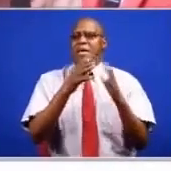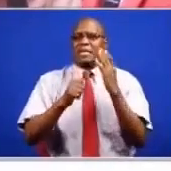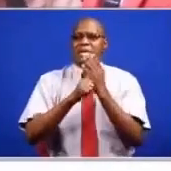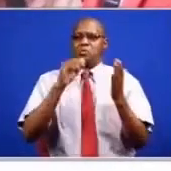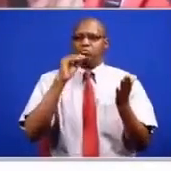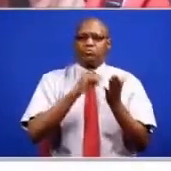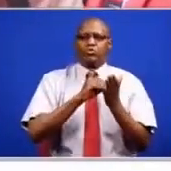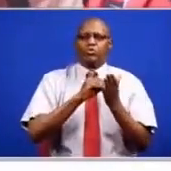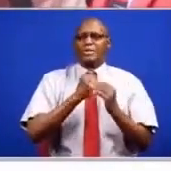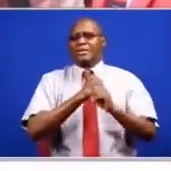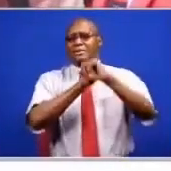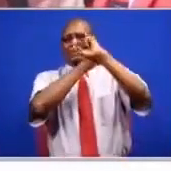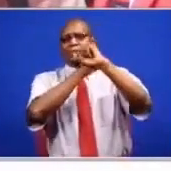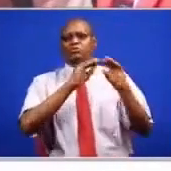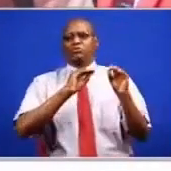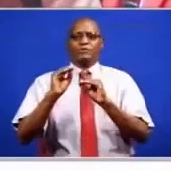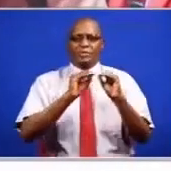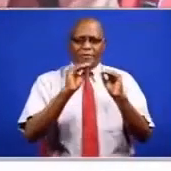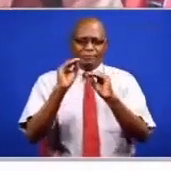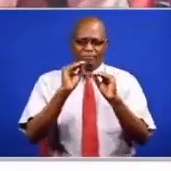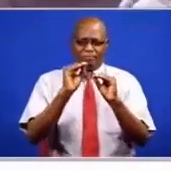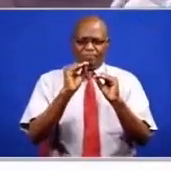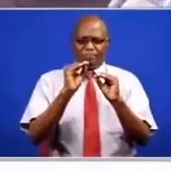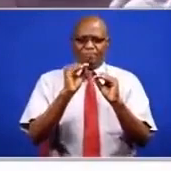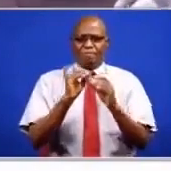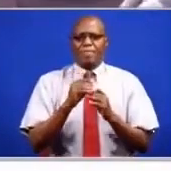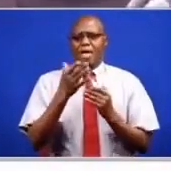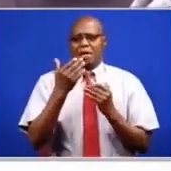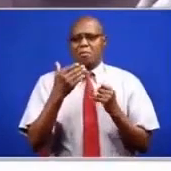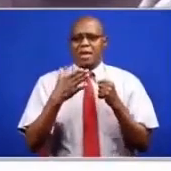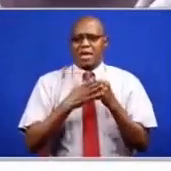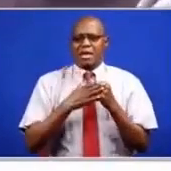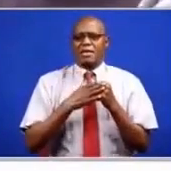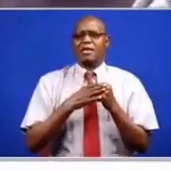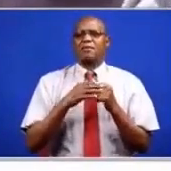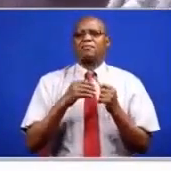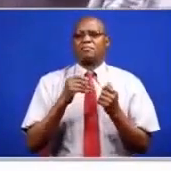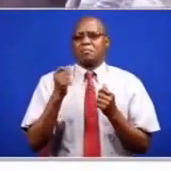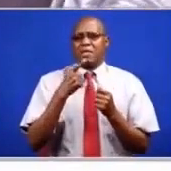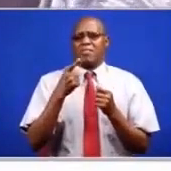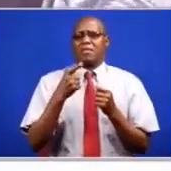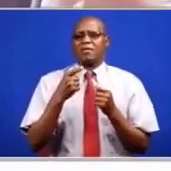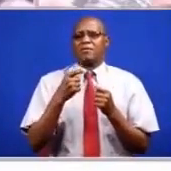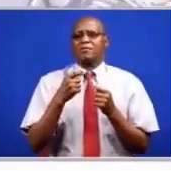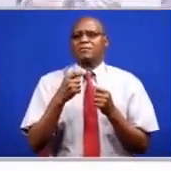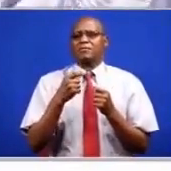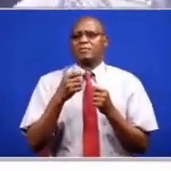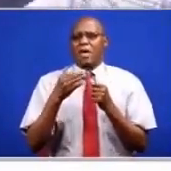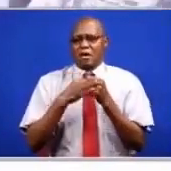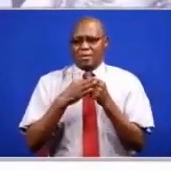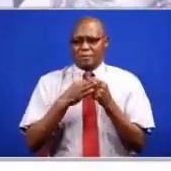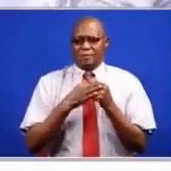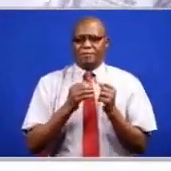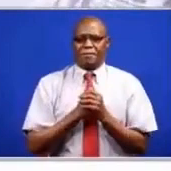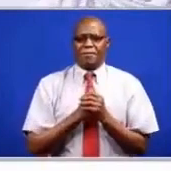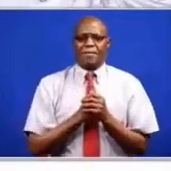by IBC, to vie for the presidency come the 9th of August. The first assignment for USAWA Resistance Movement is